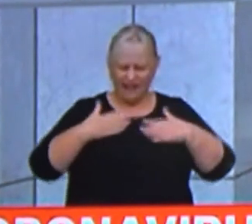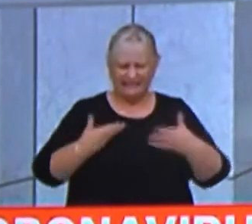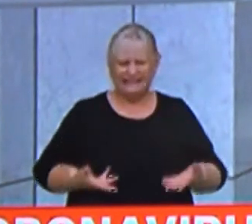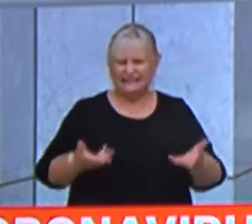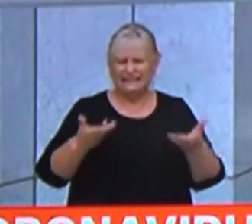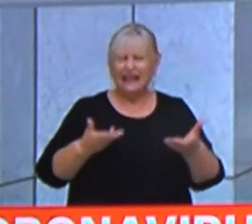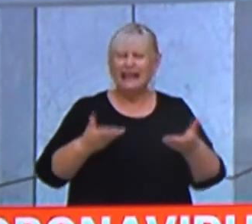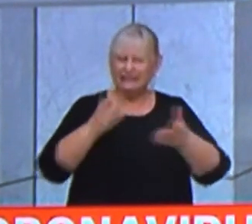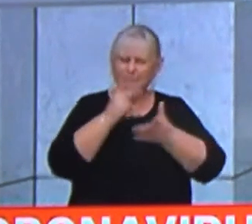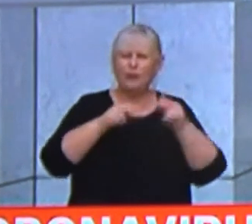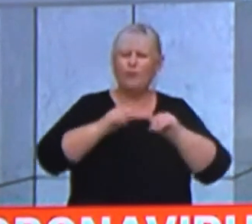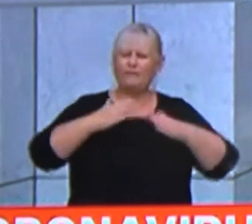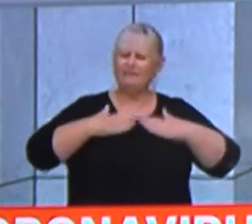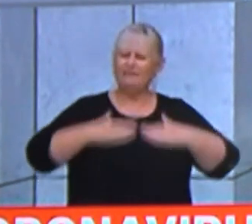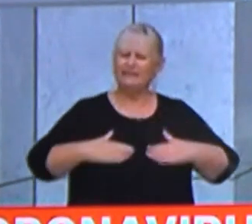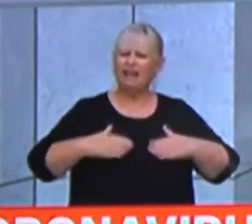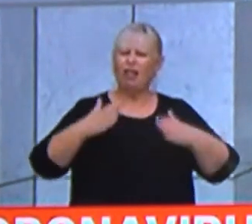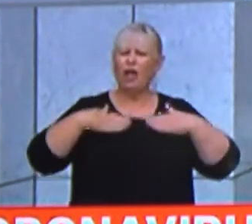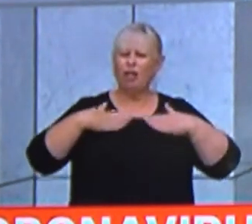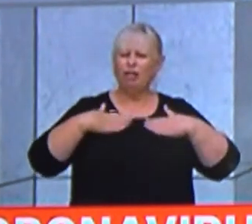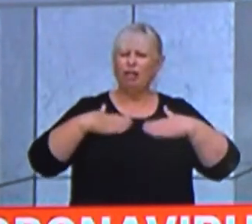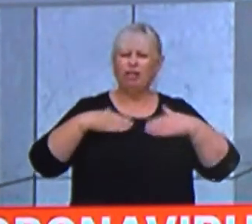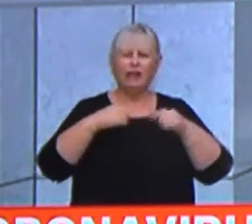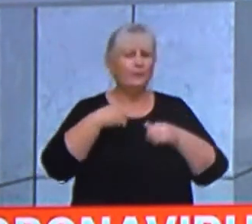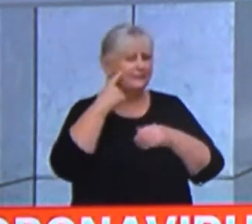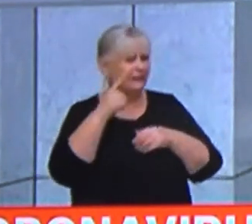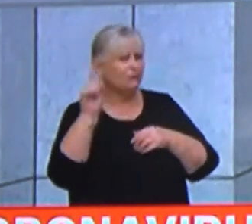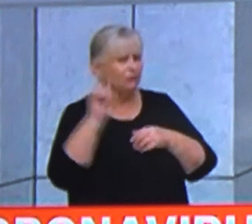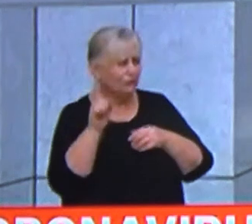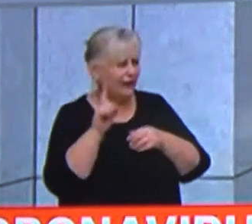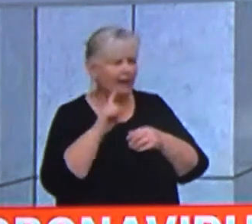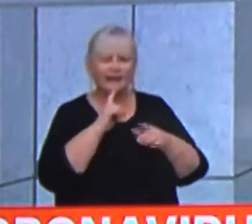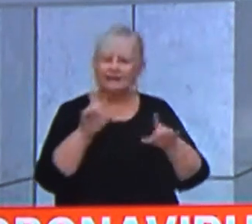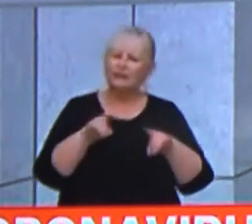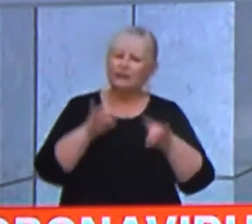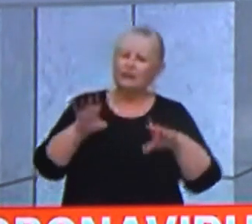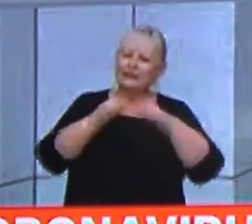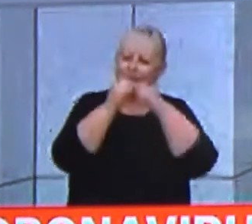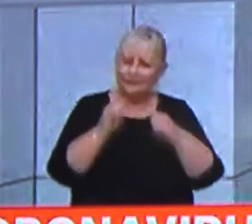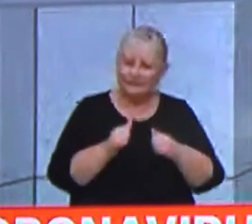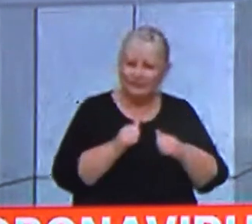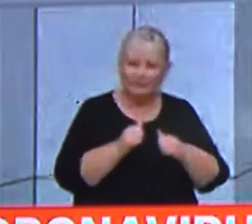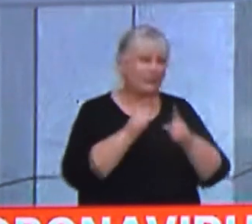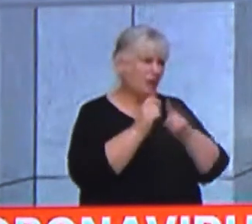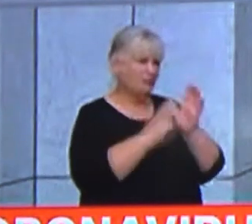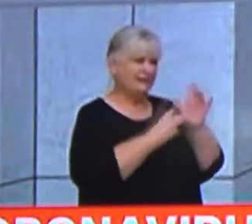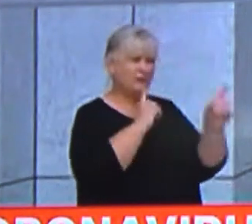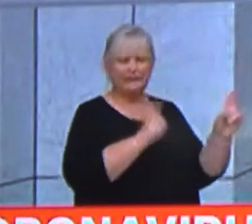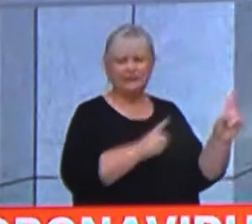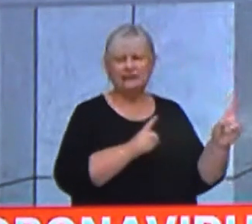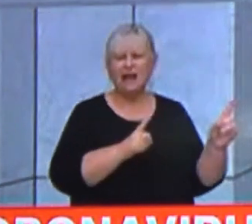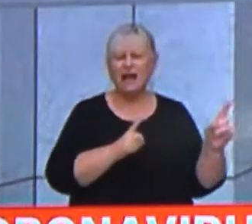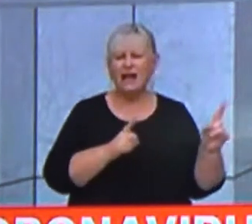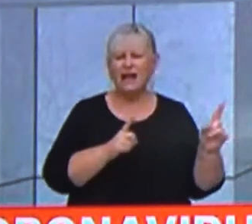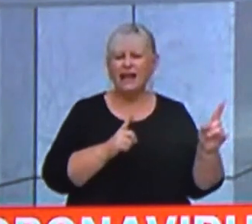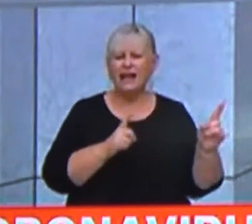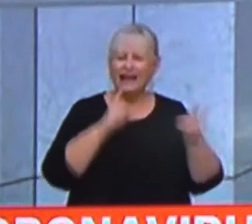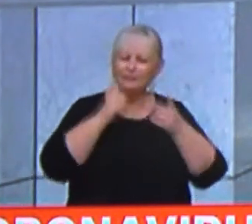people who are putting themselves out there to protect Australians. $7 million for young Australians through